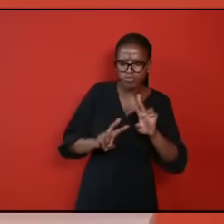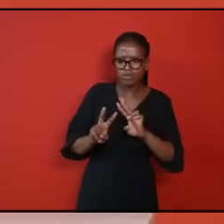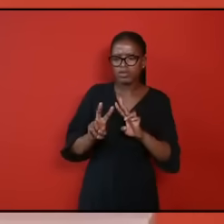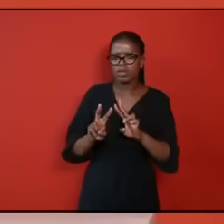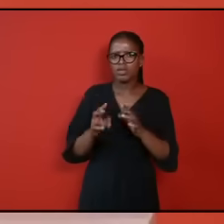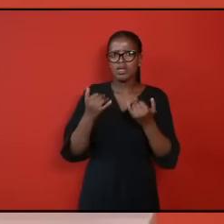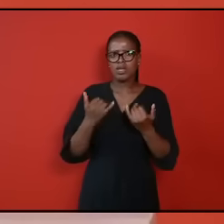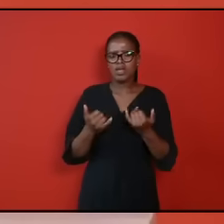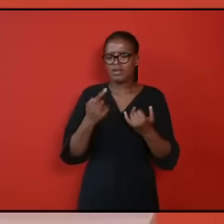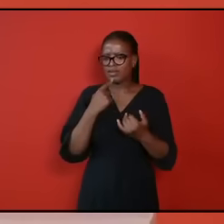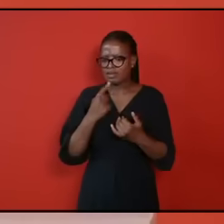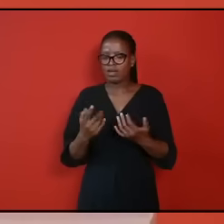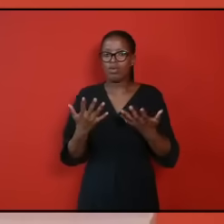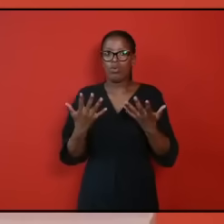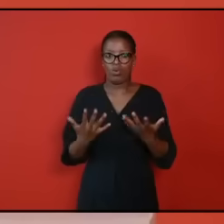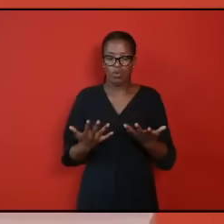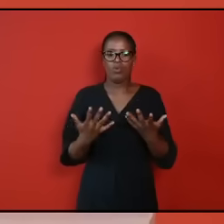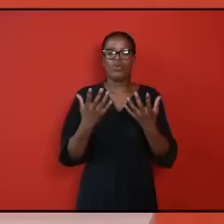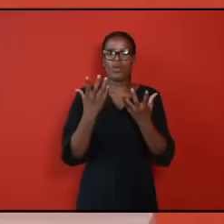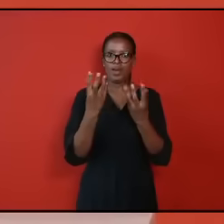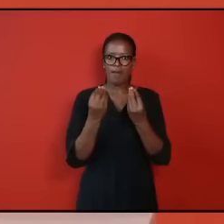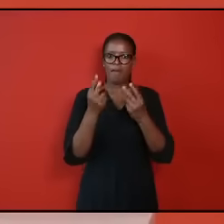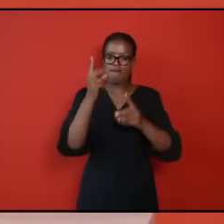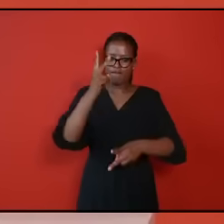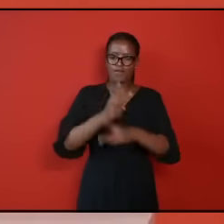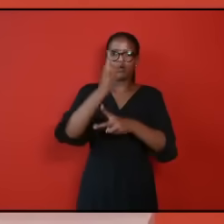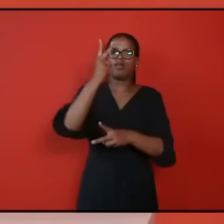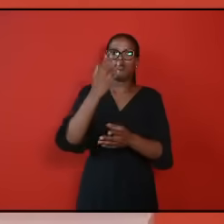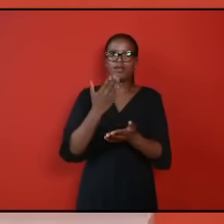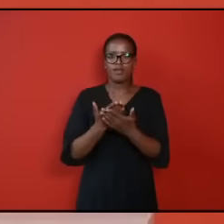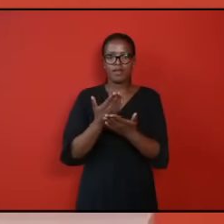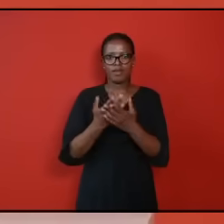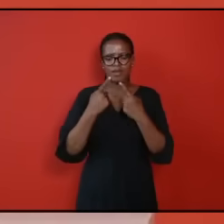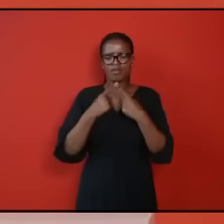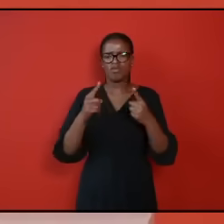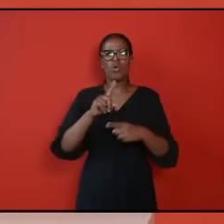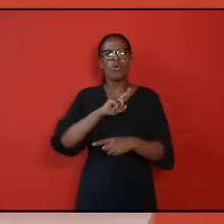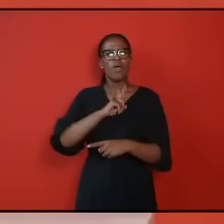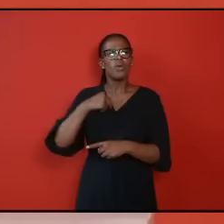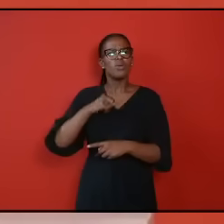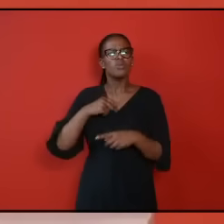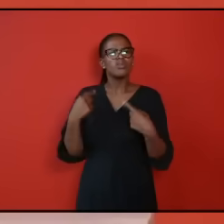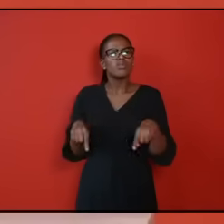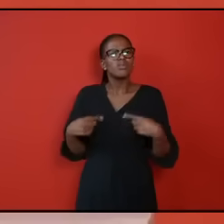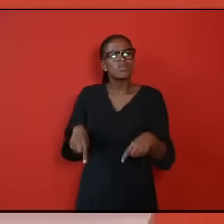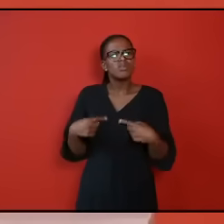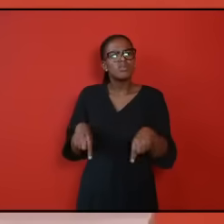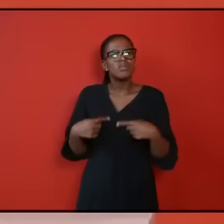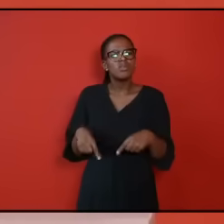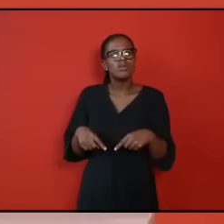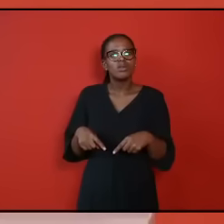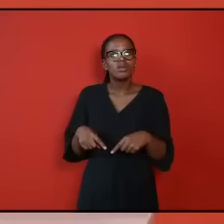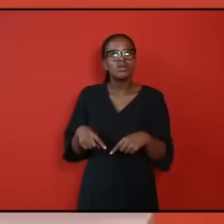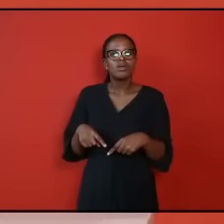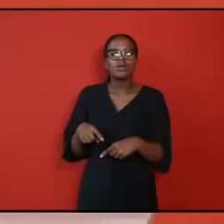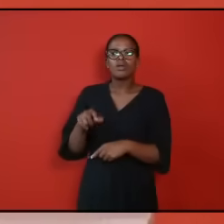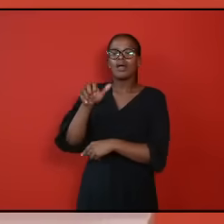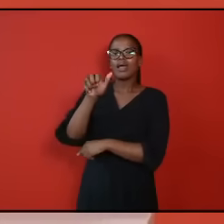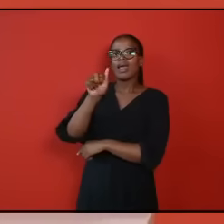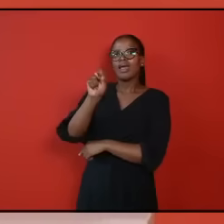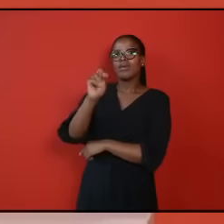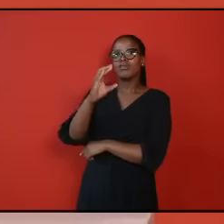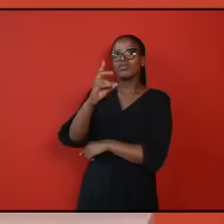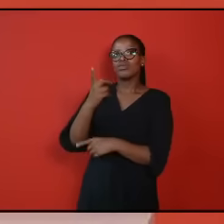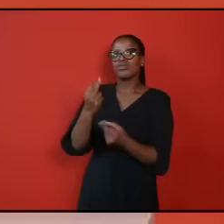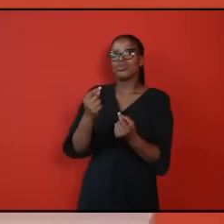is now official results. Why are you scared to do that? you know you do that, the ANC will be out of power